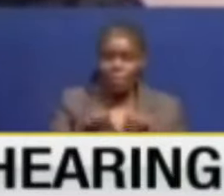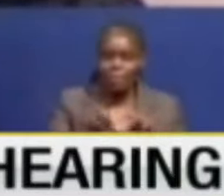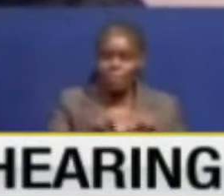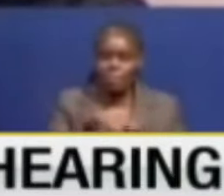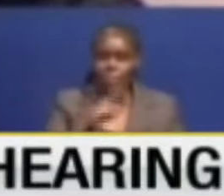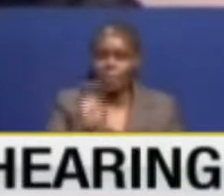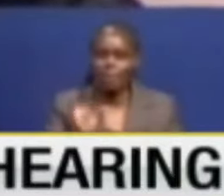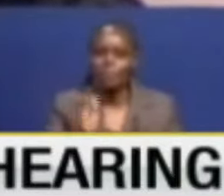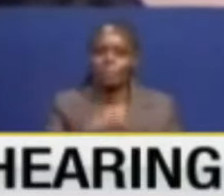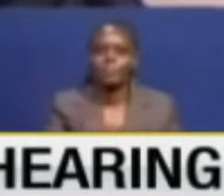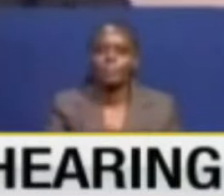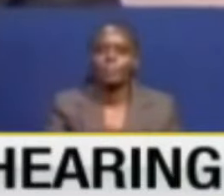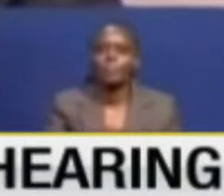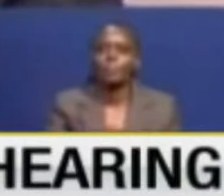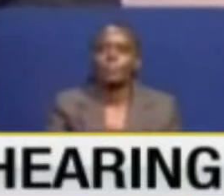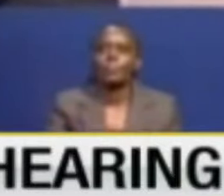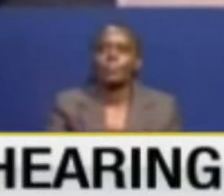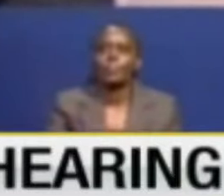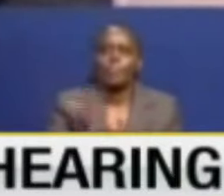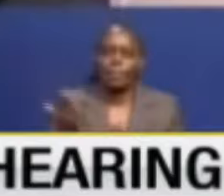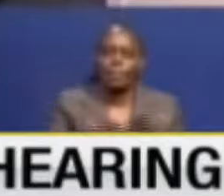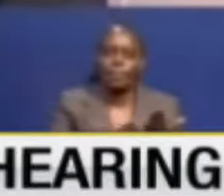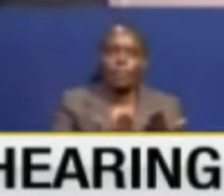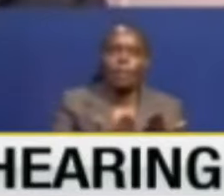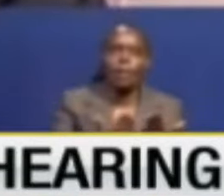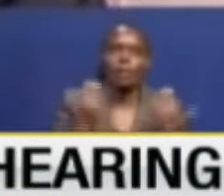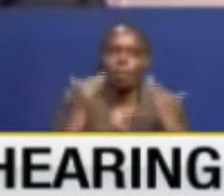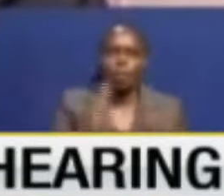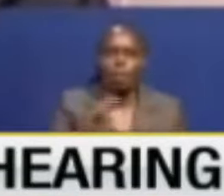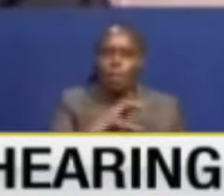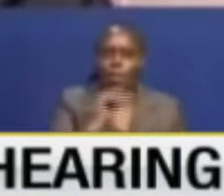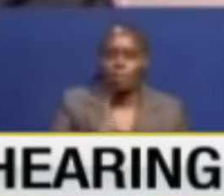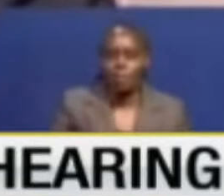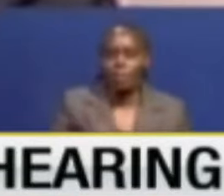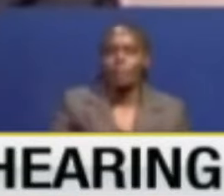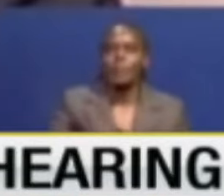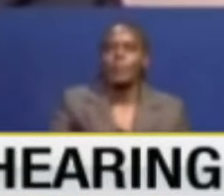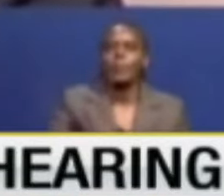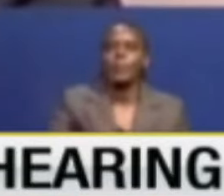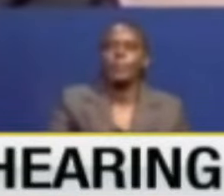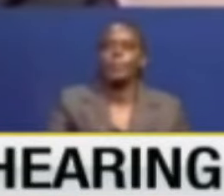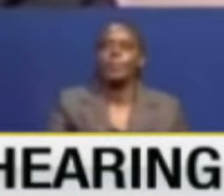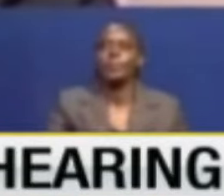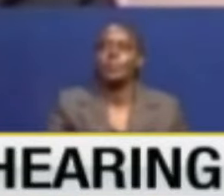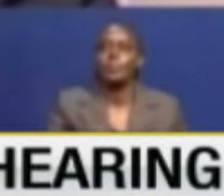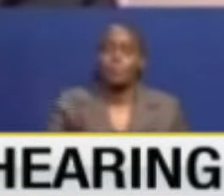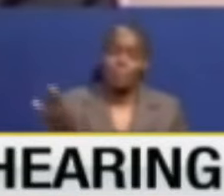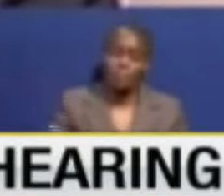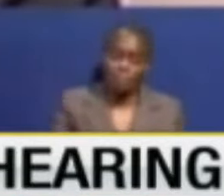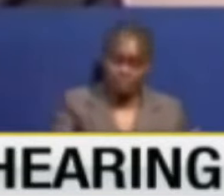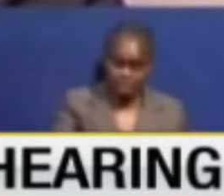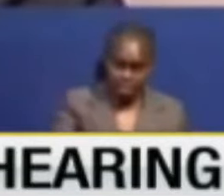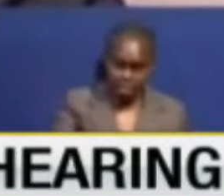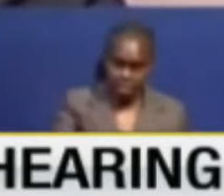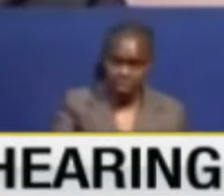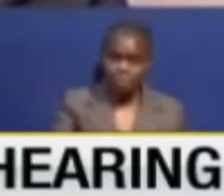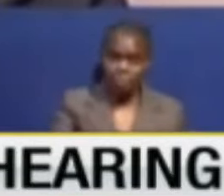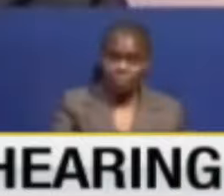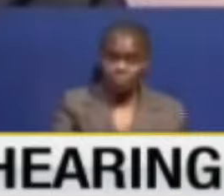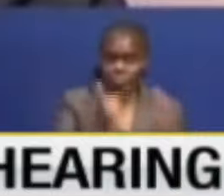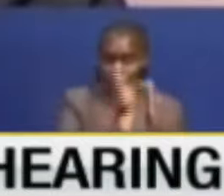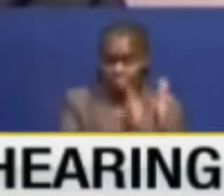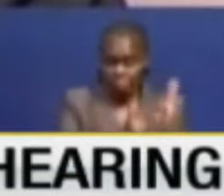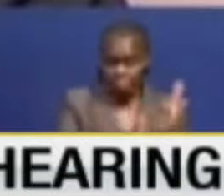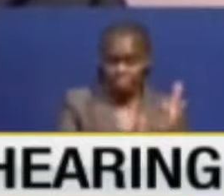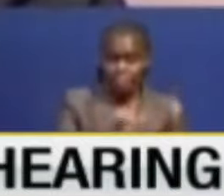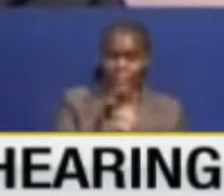manage the county. As I pen off and invite my learned friend, honorable senators, we invite objectivity in the